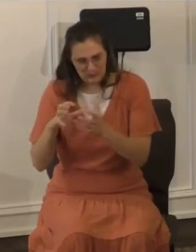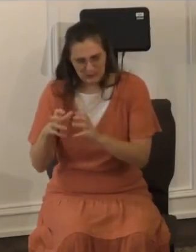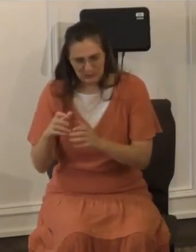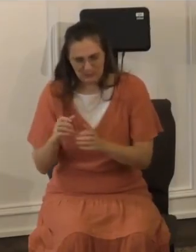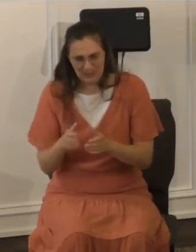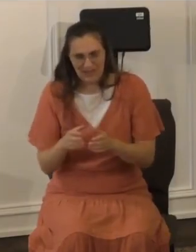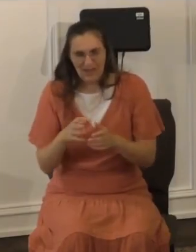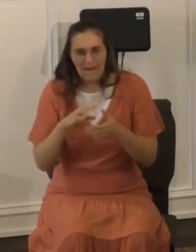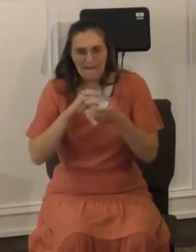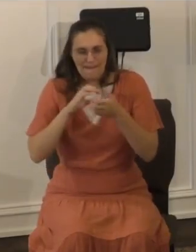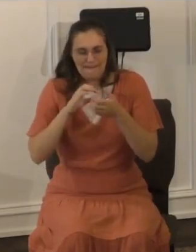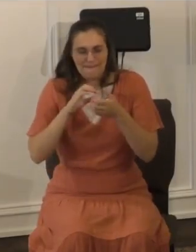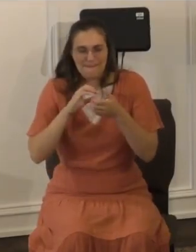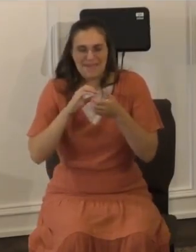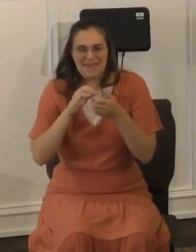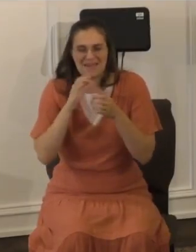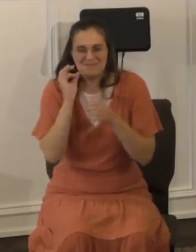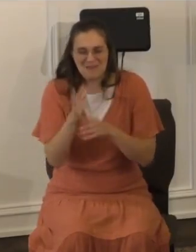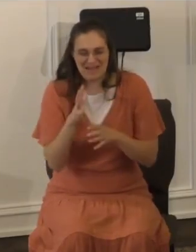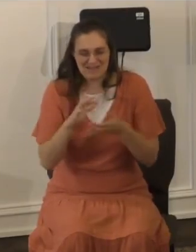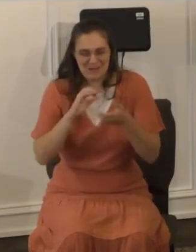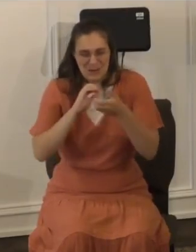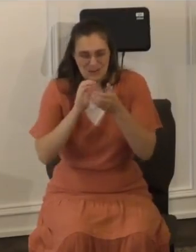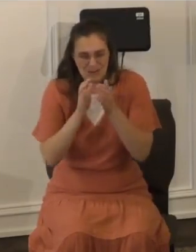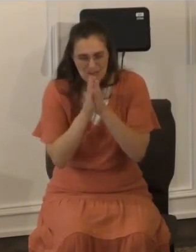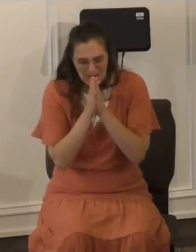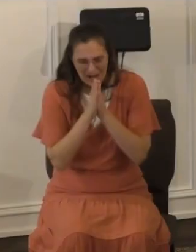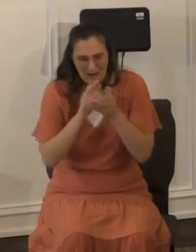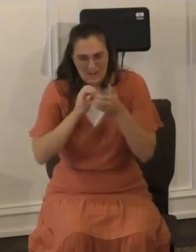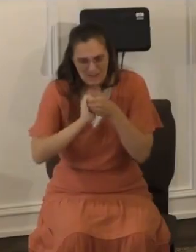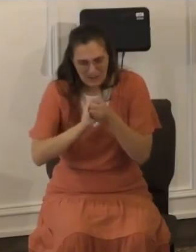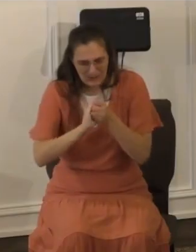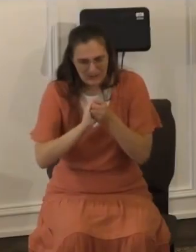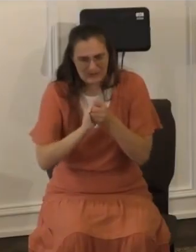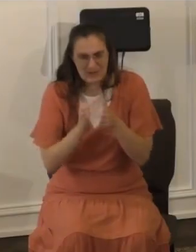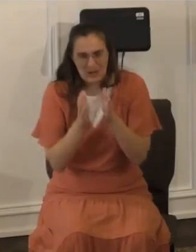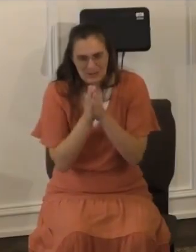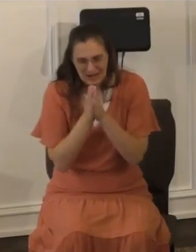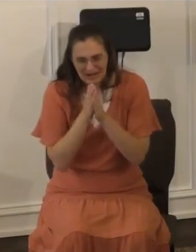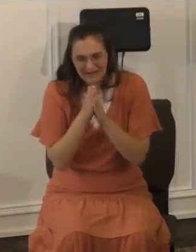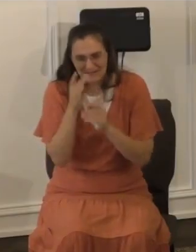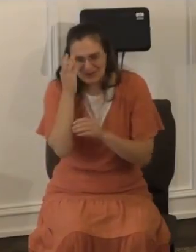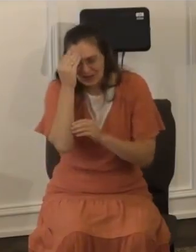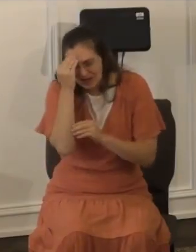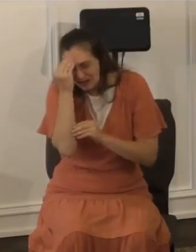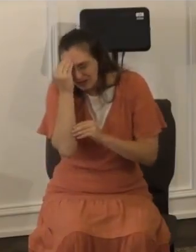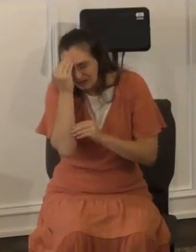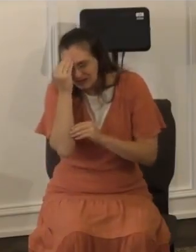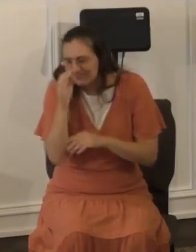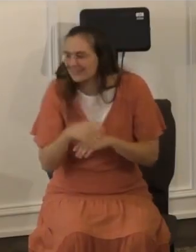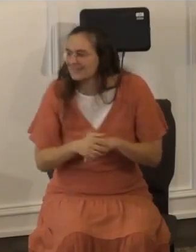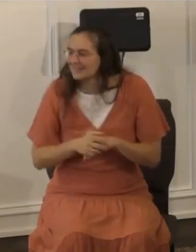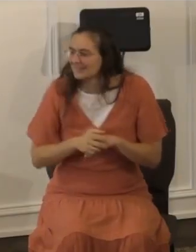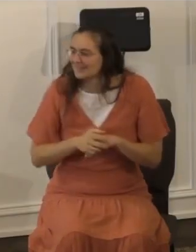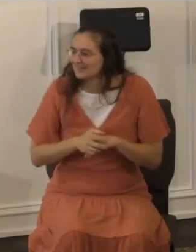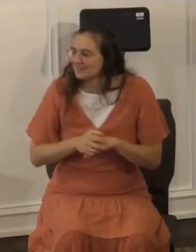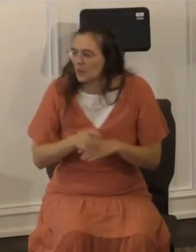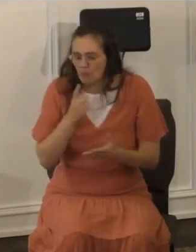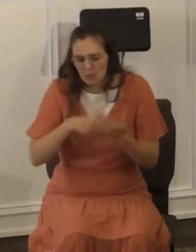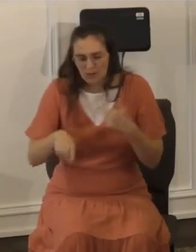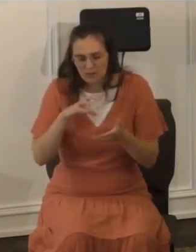something worthwhile to be said. Who has an idea? What can we learn from a Rubik's Cube? What do you think?